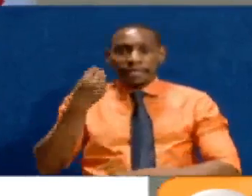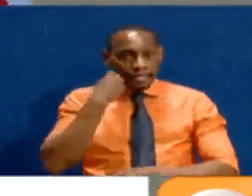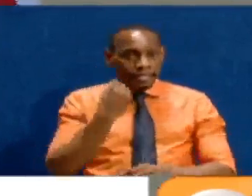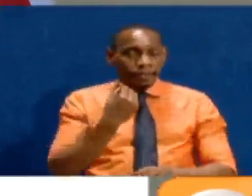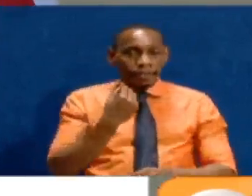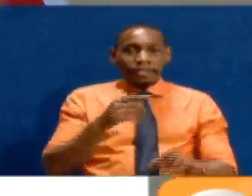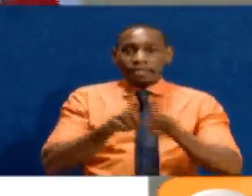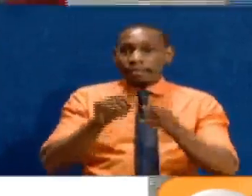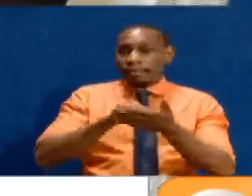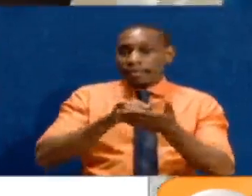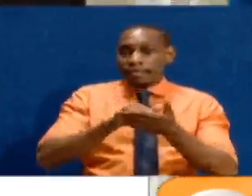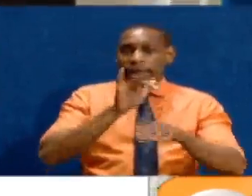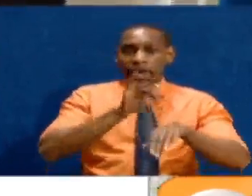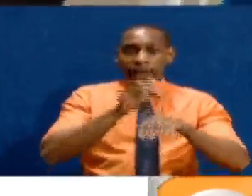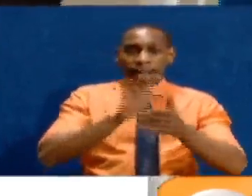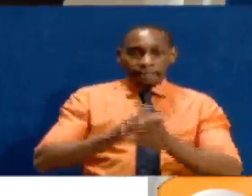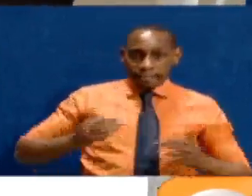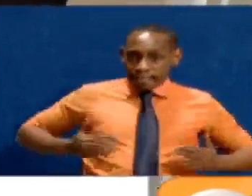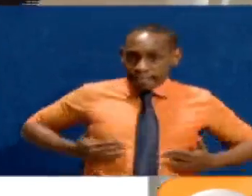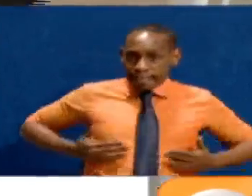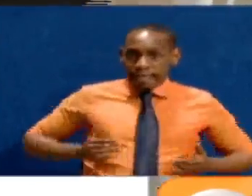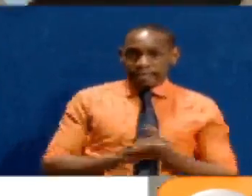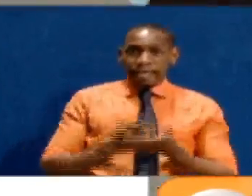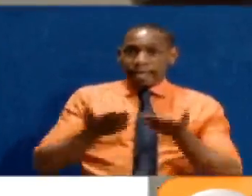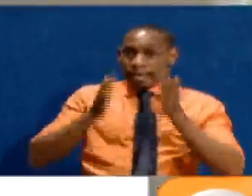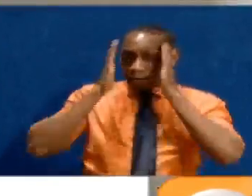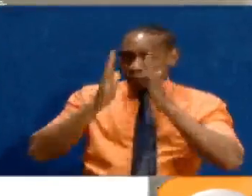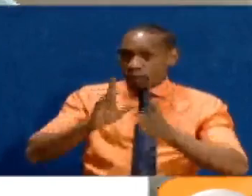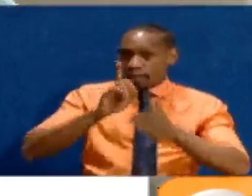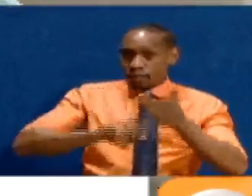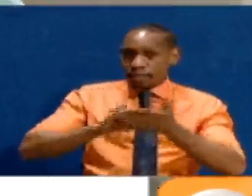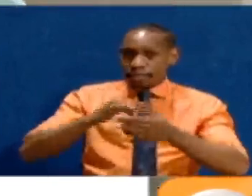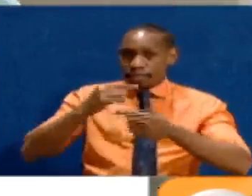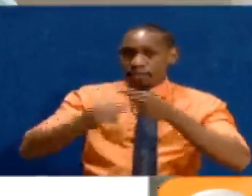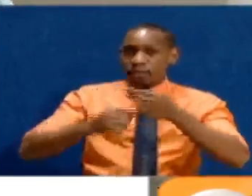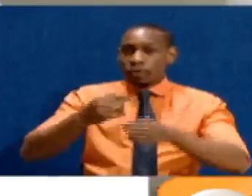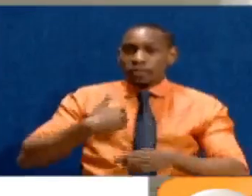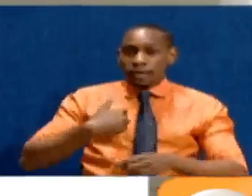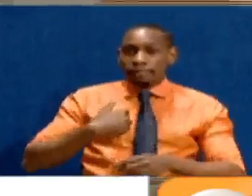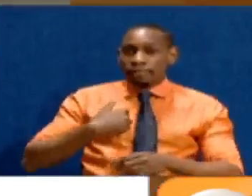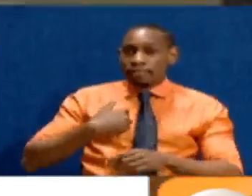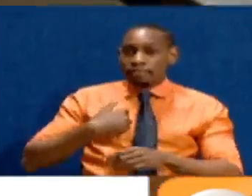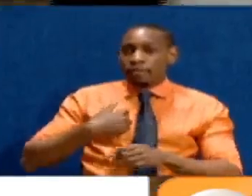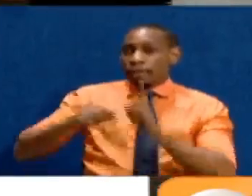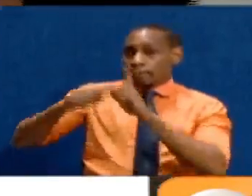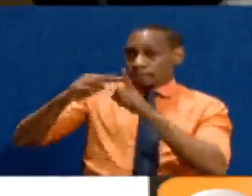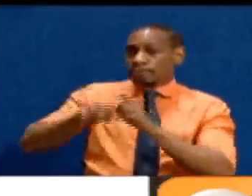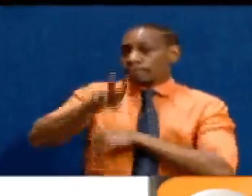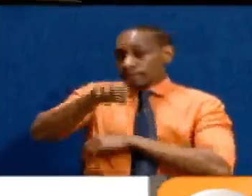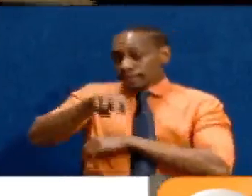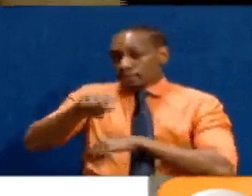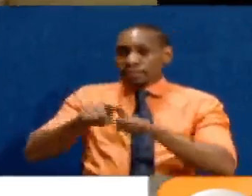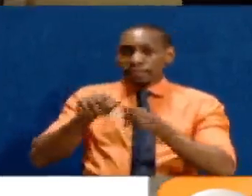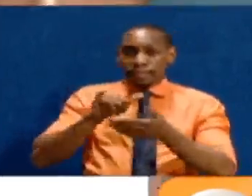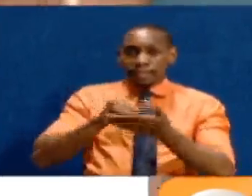condition and one that affects her lungs. Her focus, though, has been keeping positive despite the realities of being